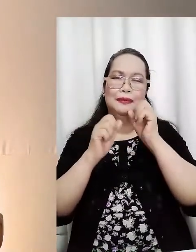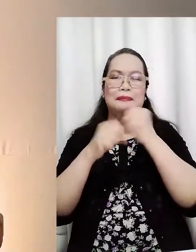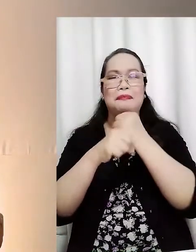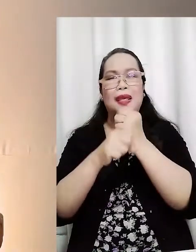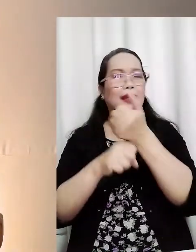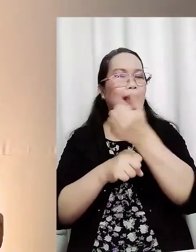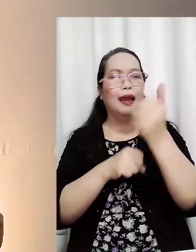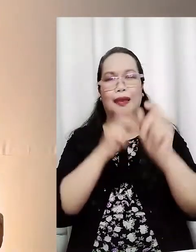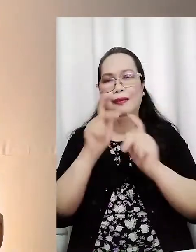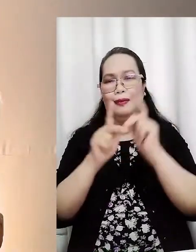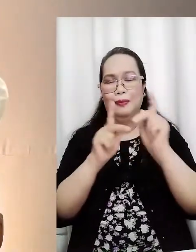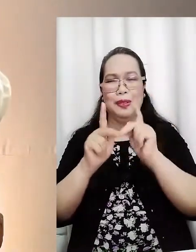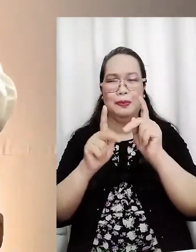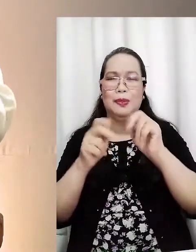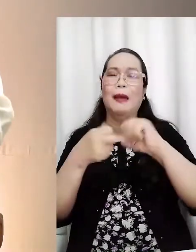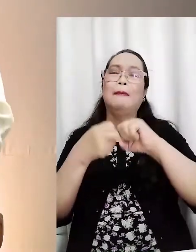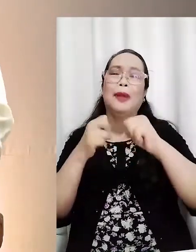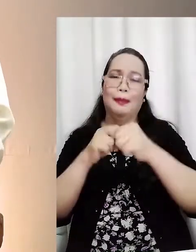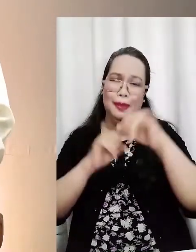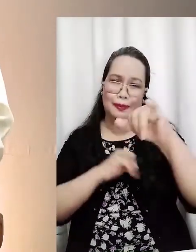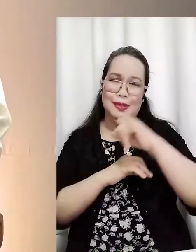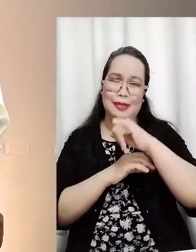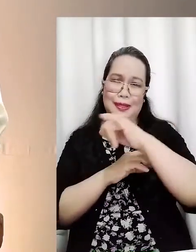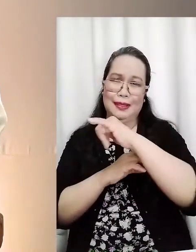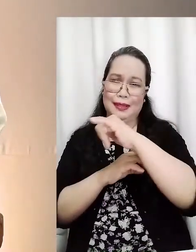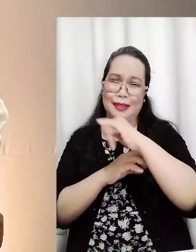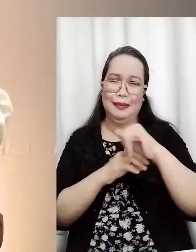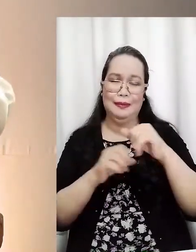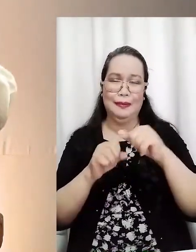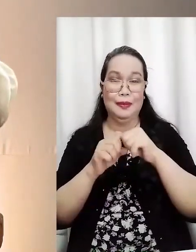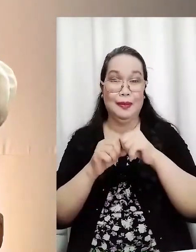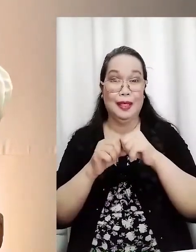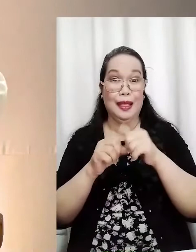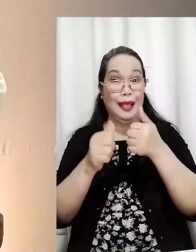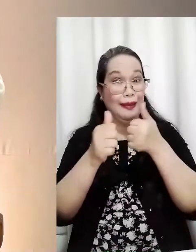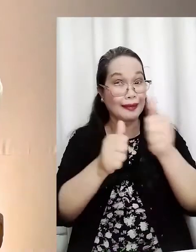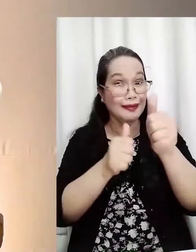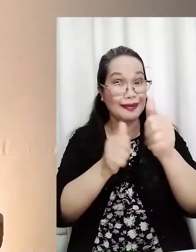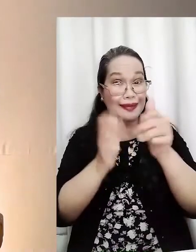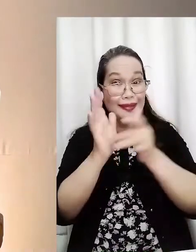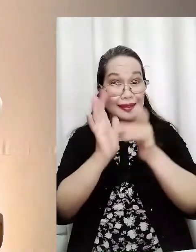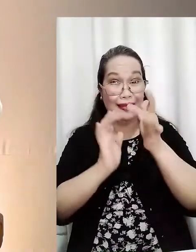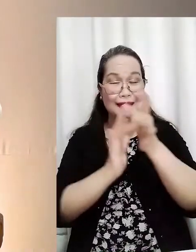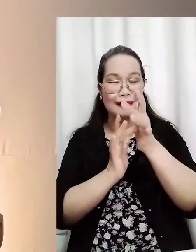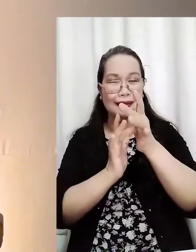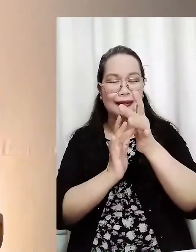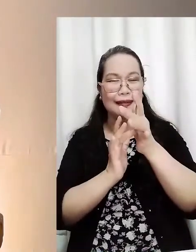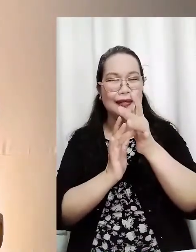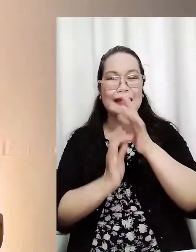too. According to Jesus, these filthy things